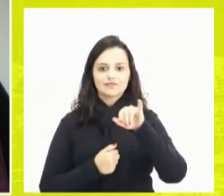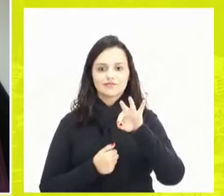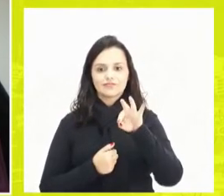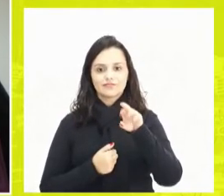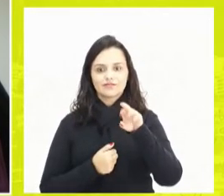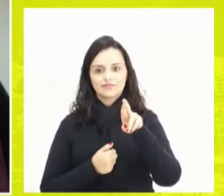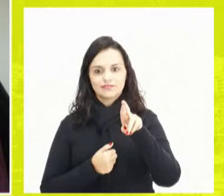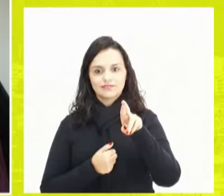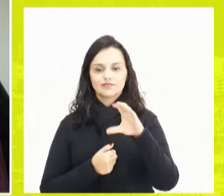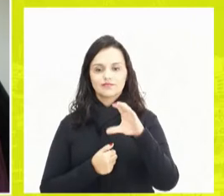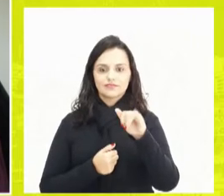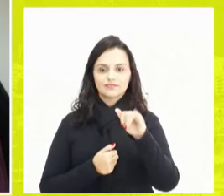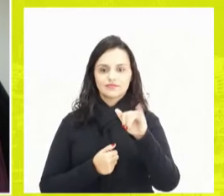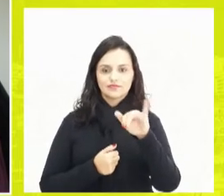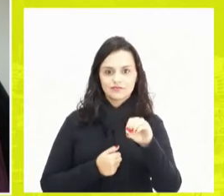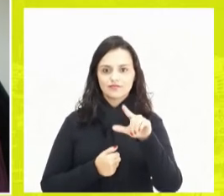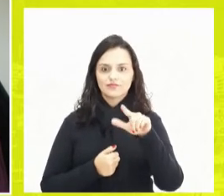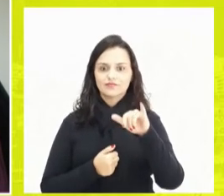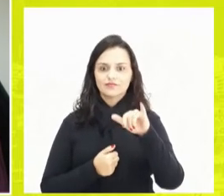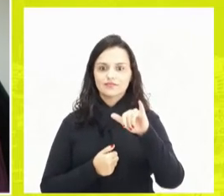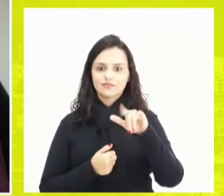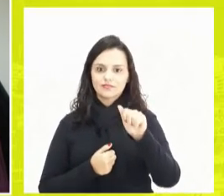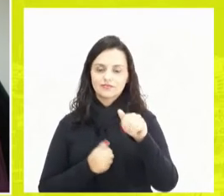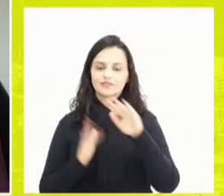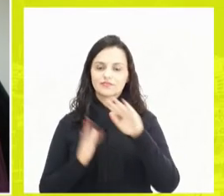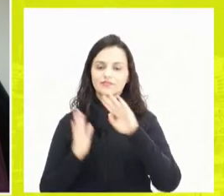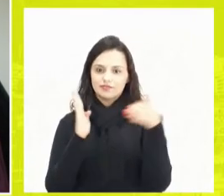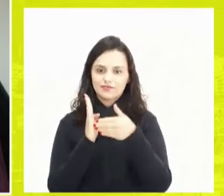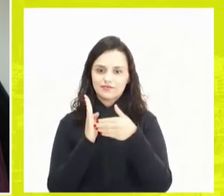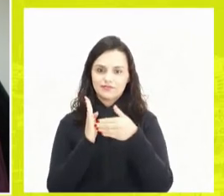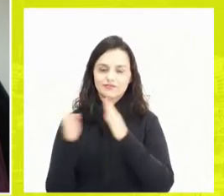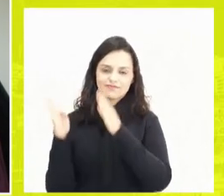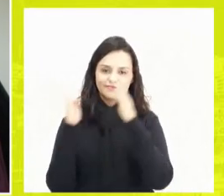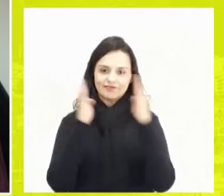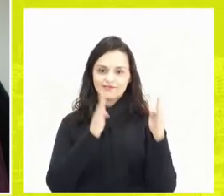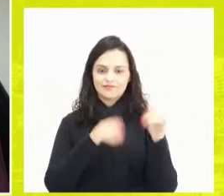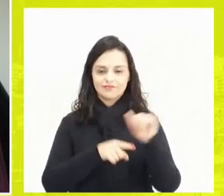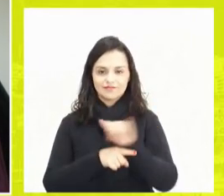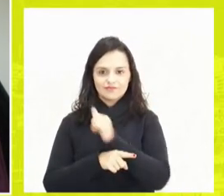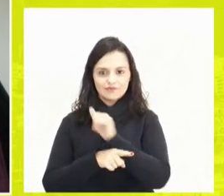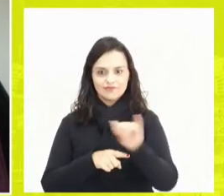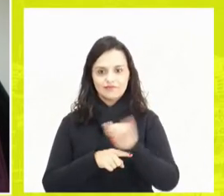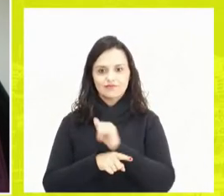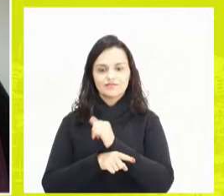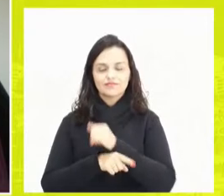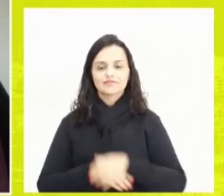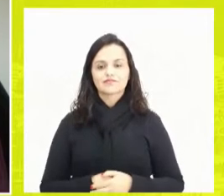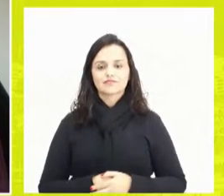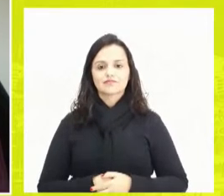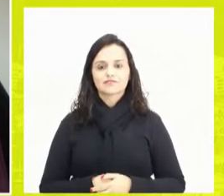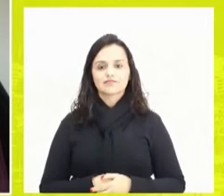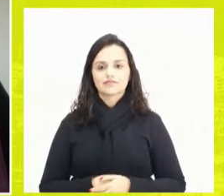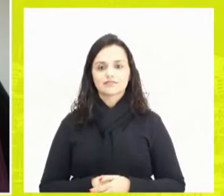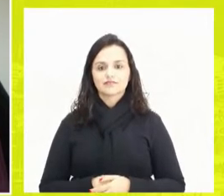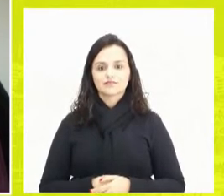greetings and all of you who who were here with us on youtube